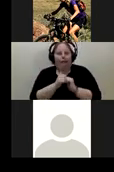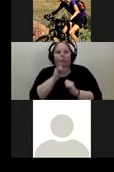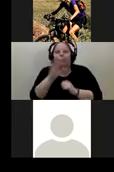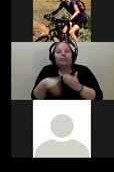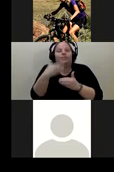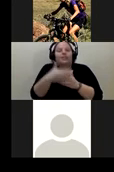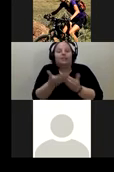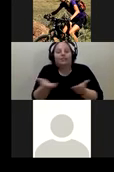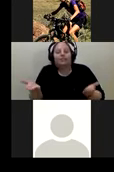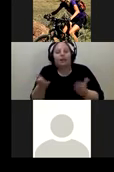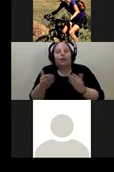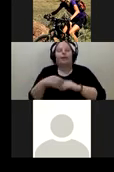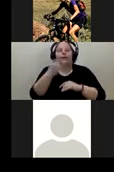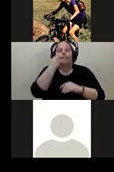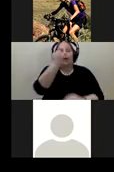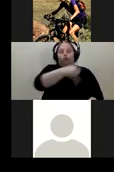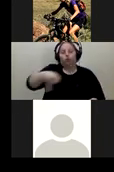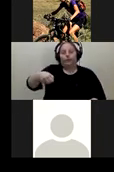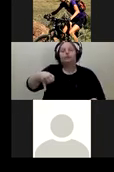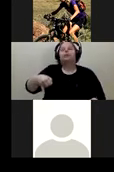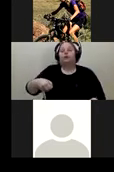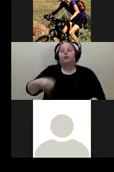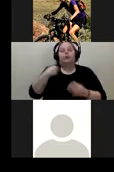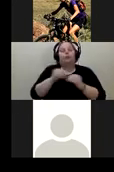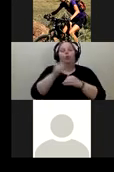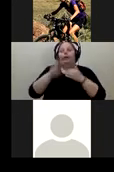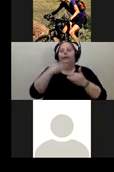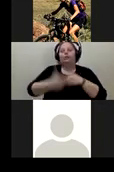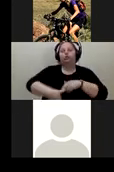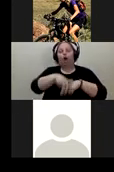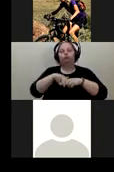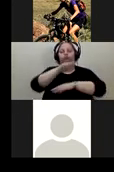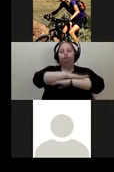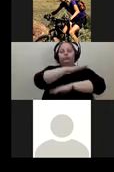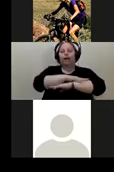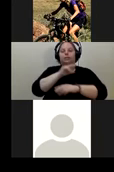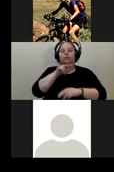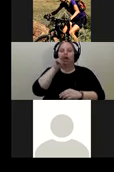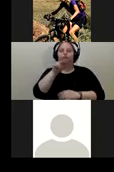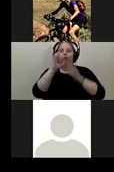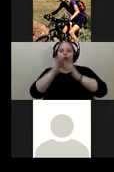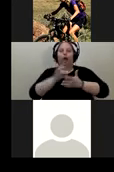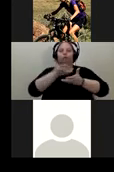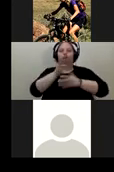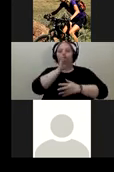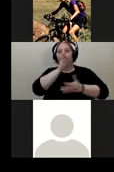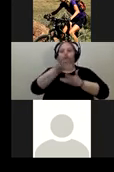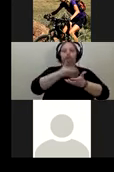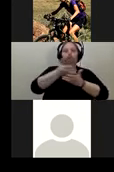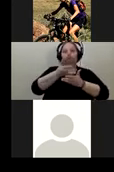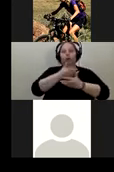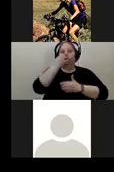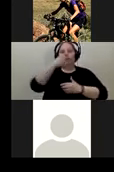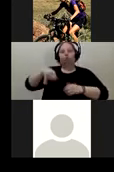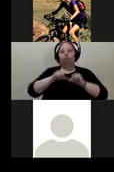which is boundaries. It's a lot easier to sit behind a desk and look at a client and talk to them and maintain boundaries than